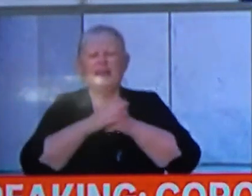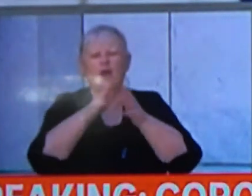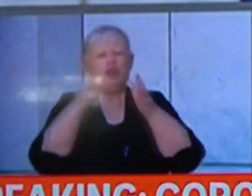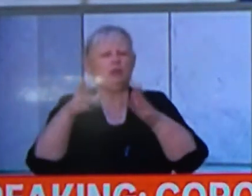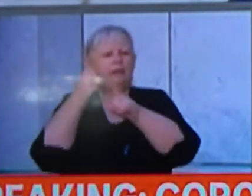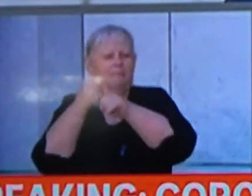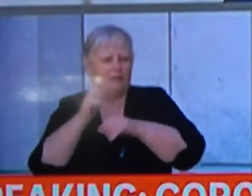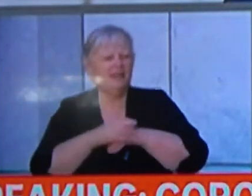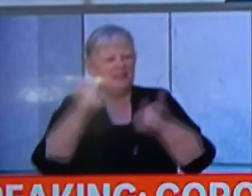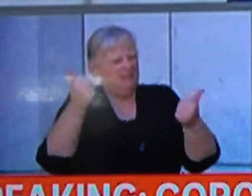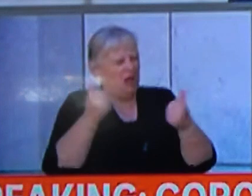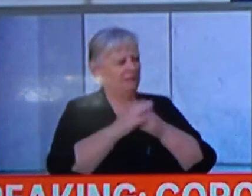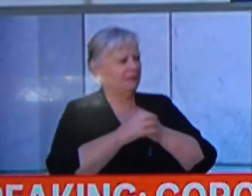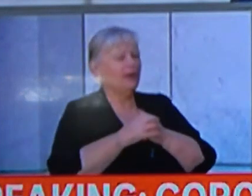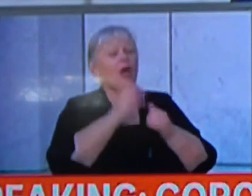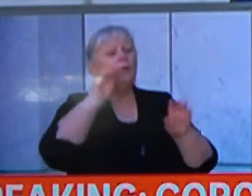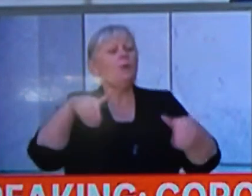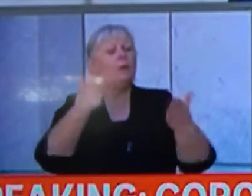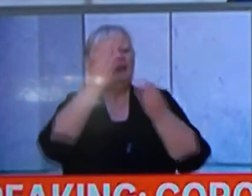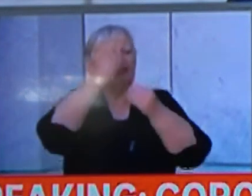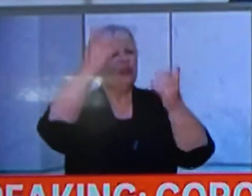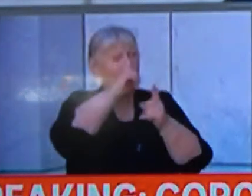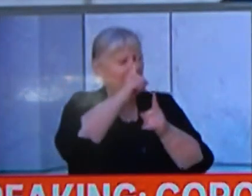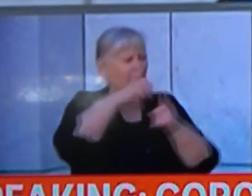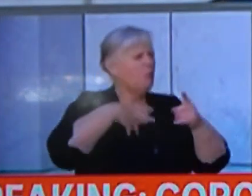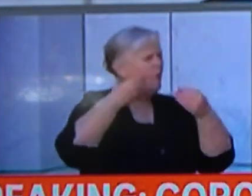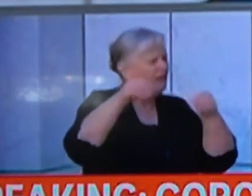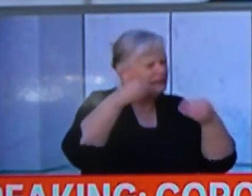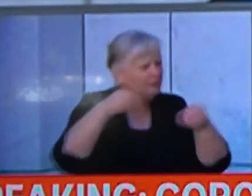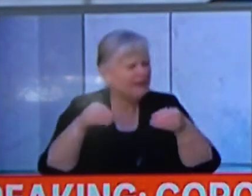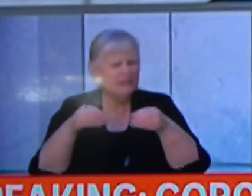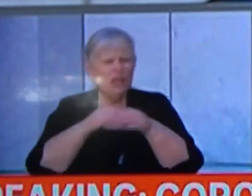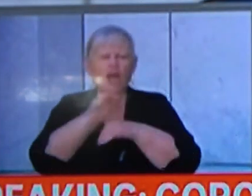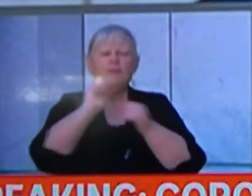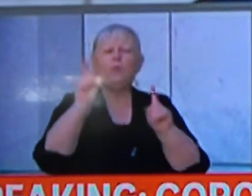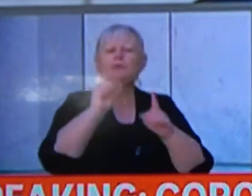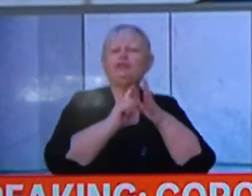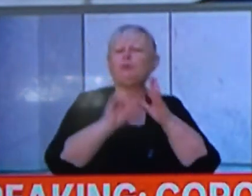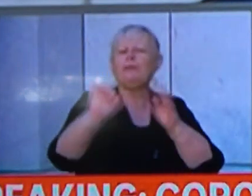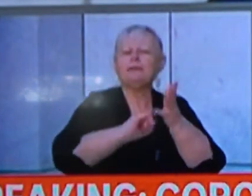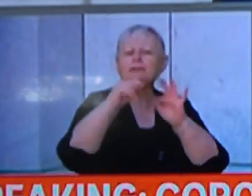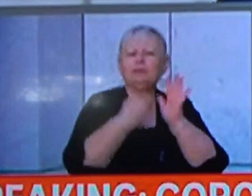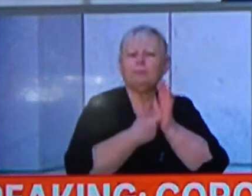The government is also giving retirees more flexibility over their superannuation.